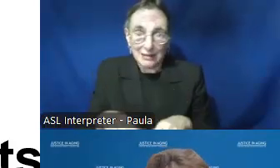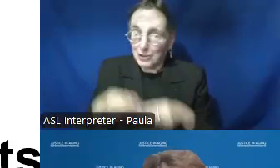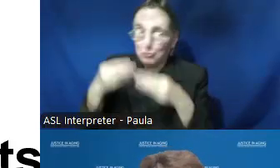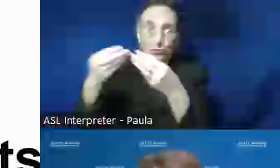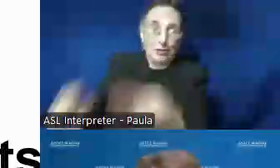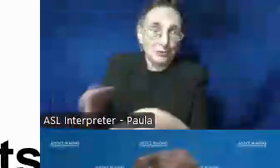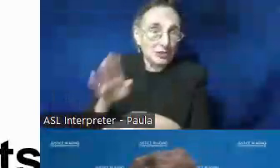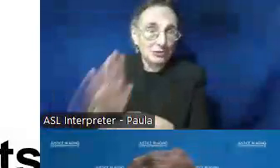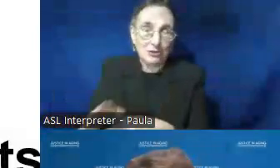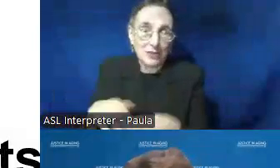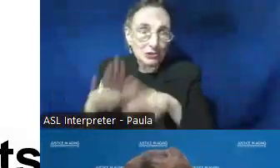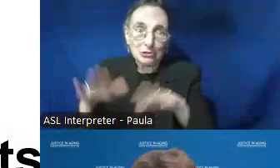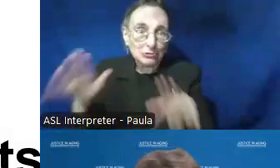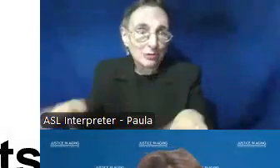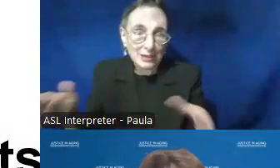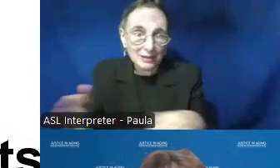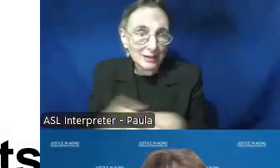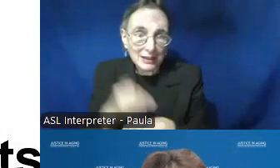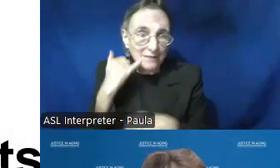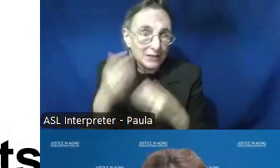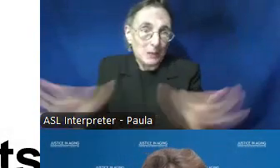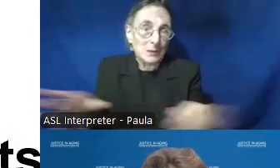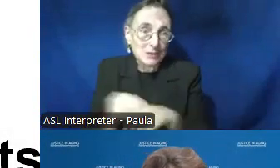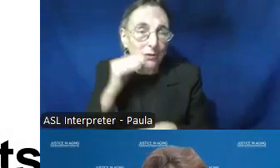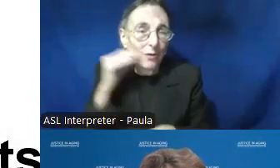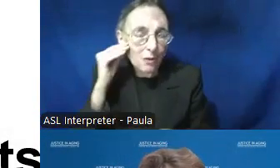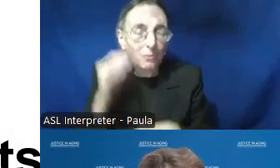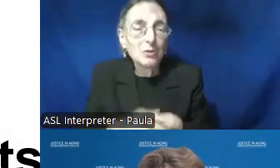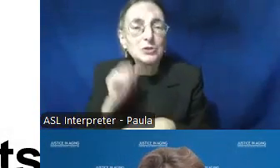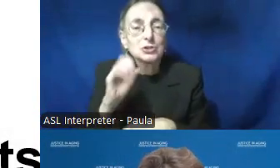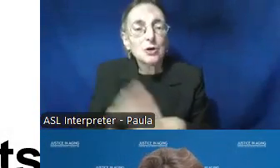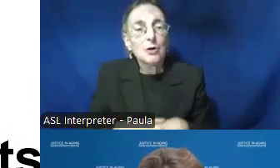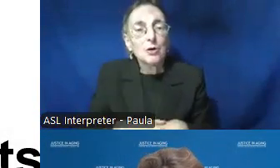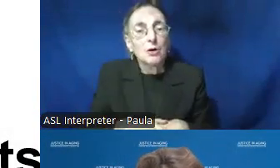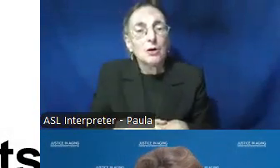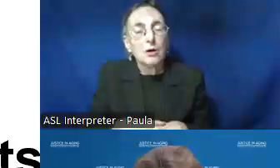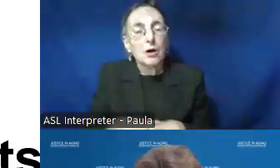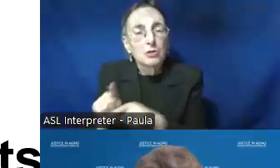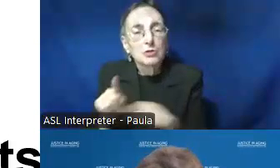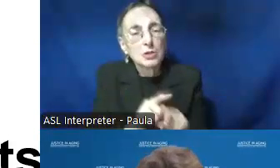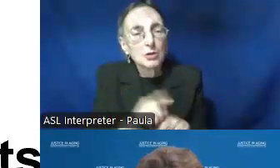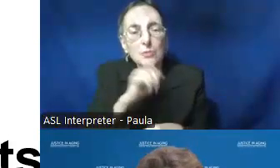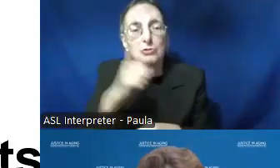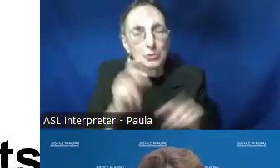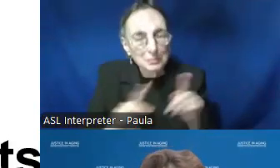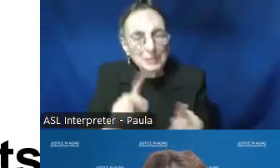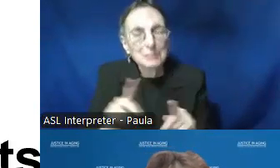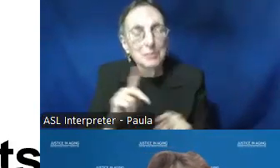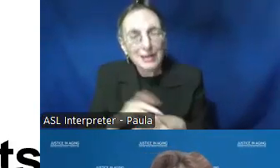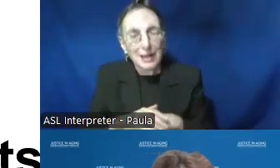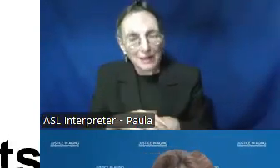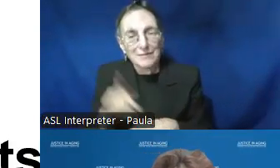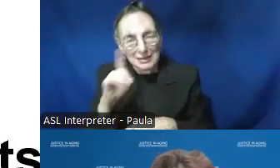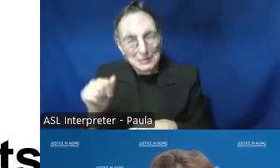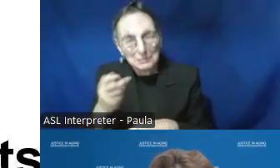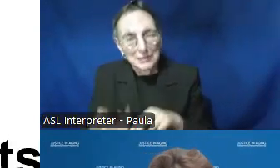So some of the other issues are growing disabilities and the lack of physically accessible housing, the